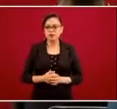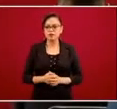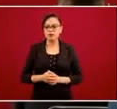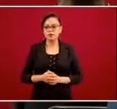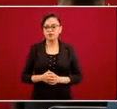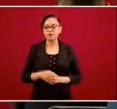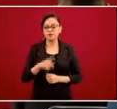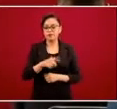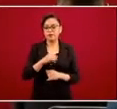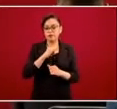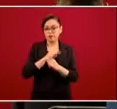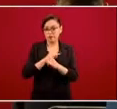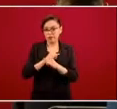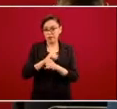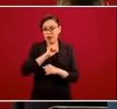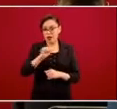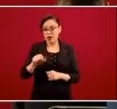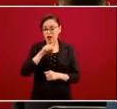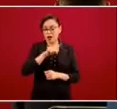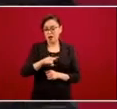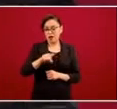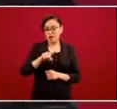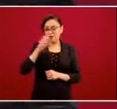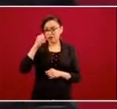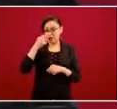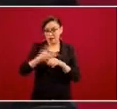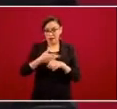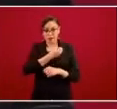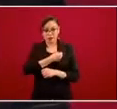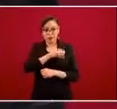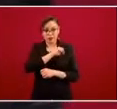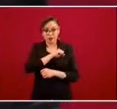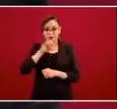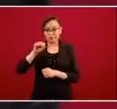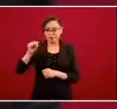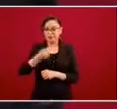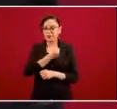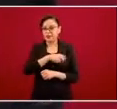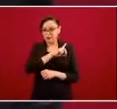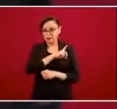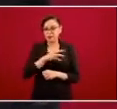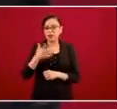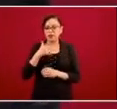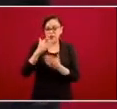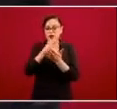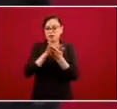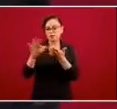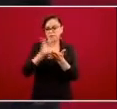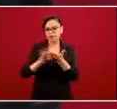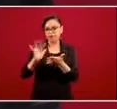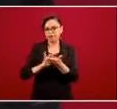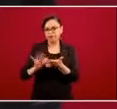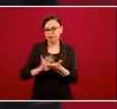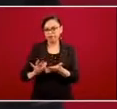General Health Council's official site and the Ministry of the Interior official guide.